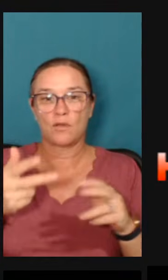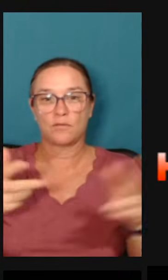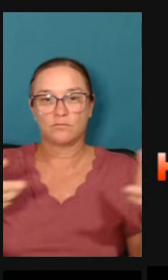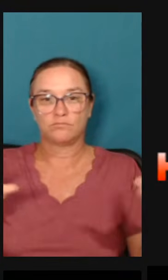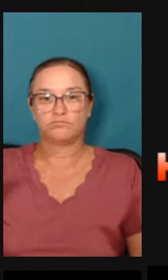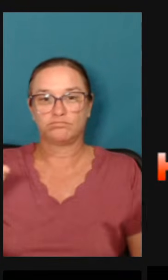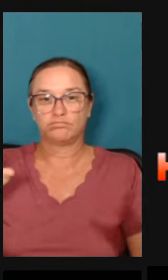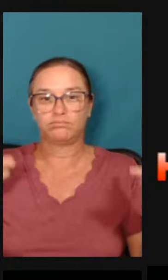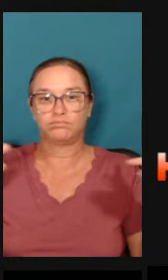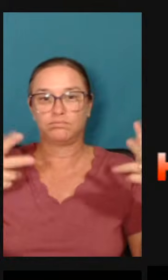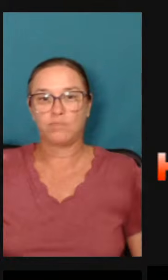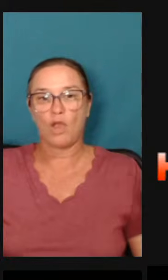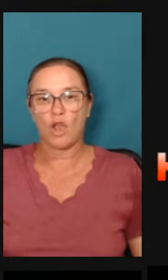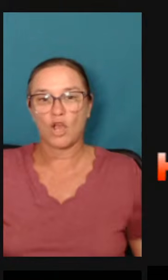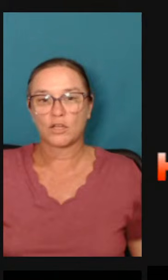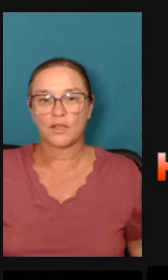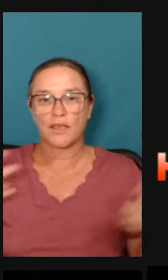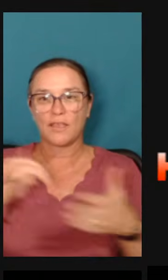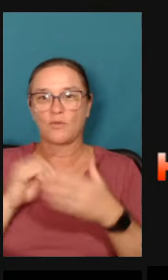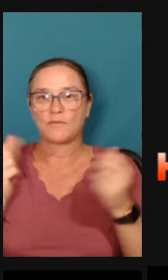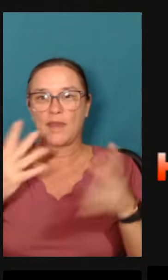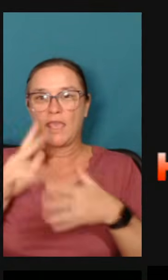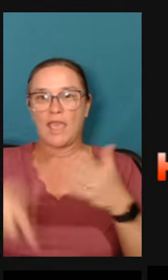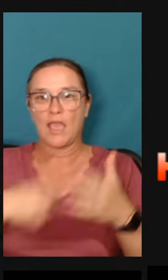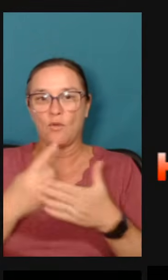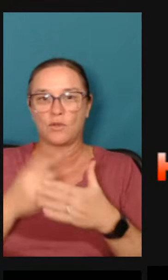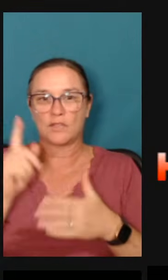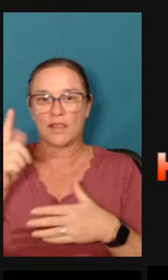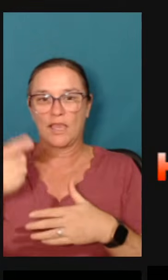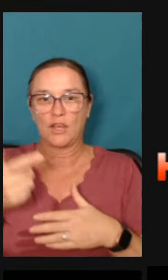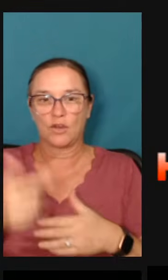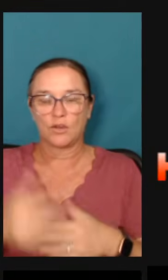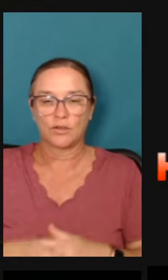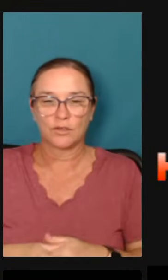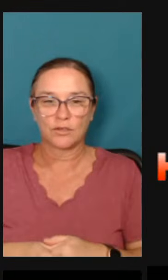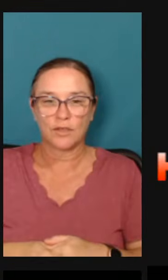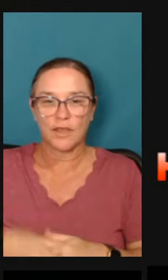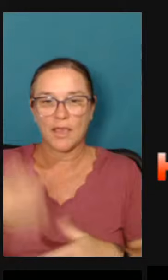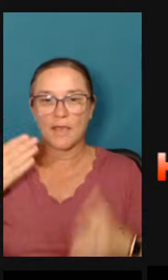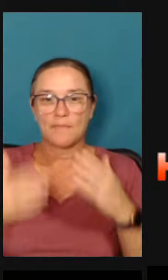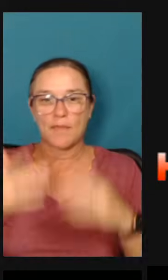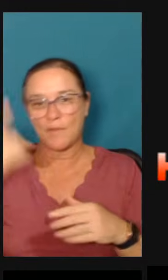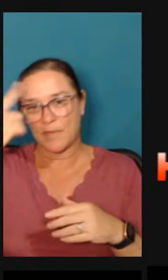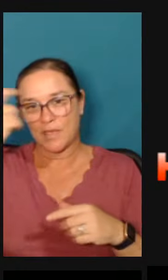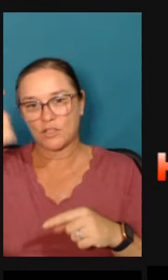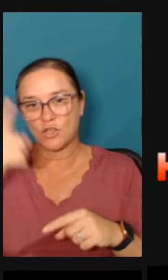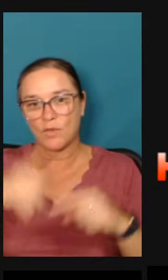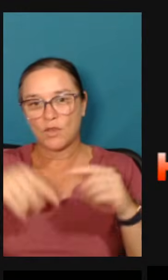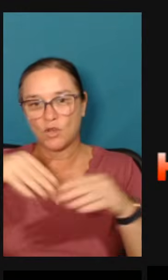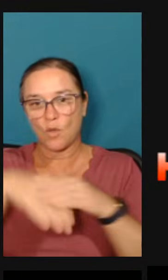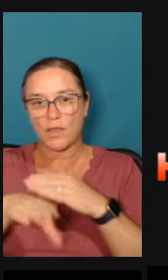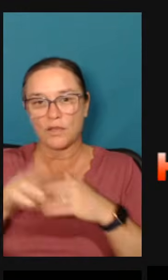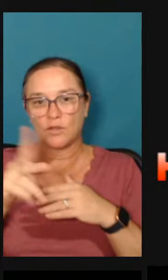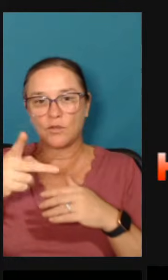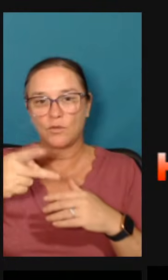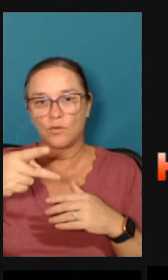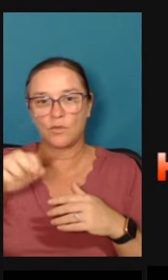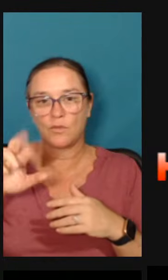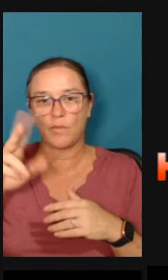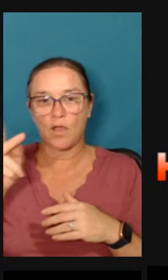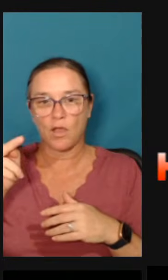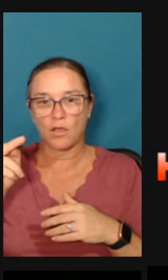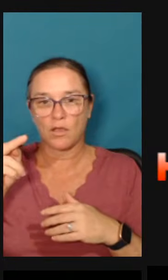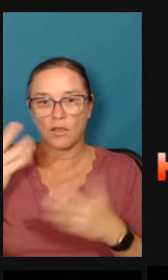of the road, and this was hours and hours later. In the maybe road, because you couldn't go into the park to see you couldn't get into the